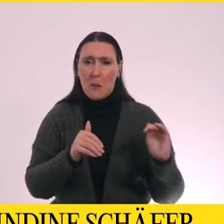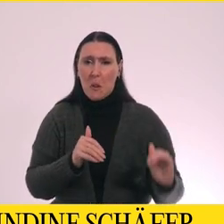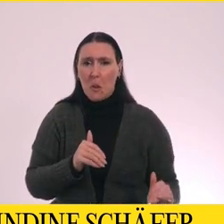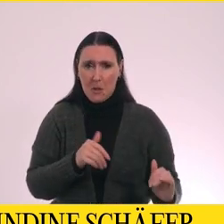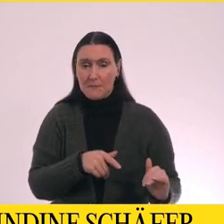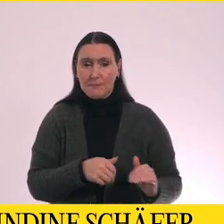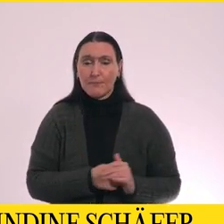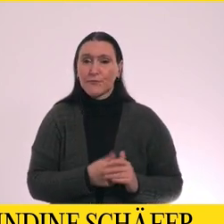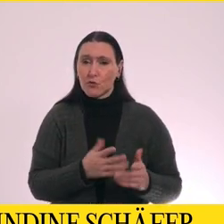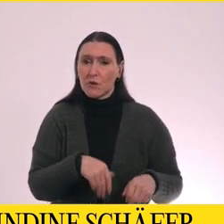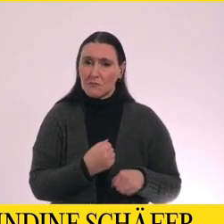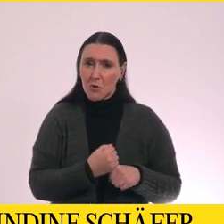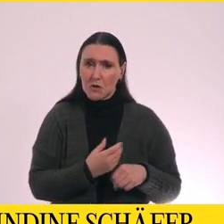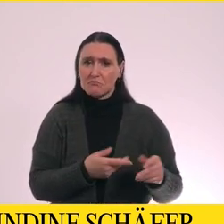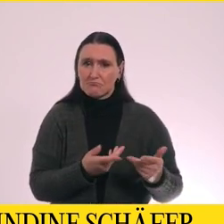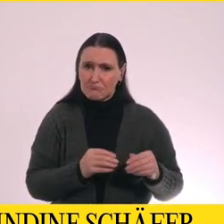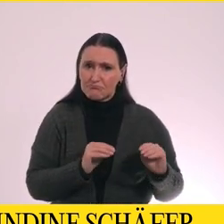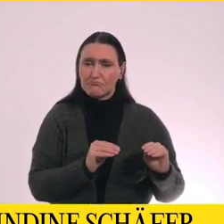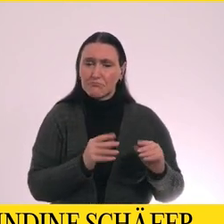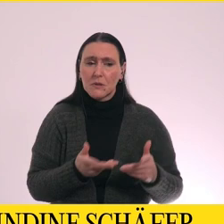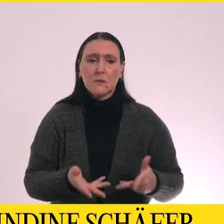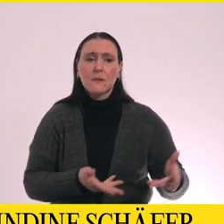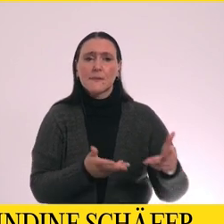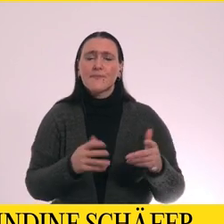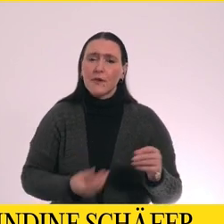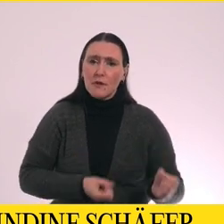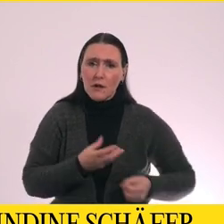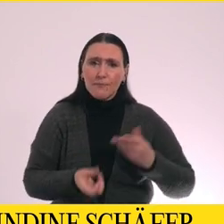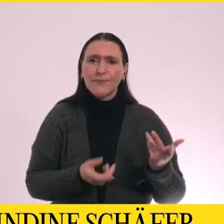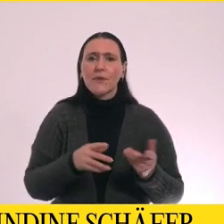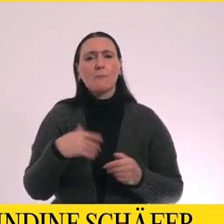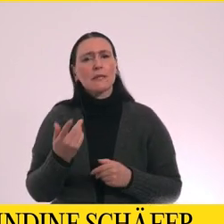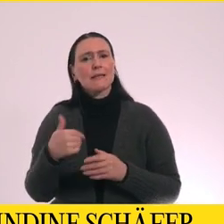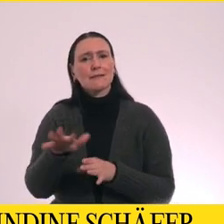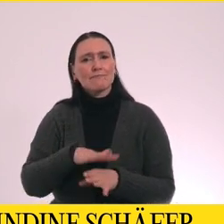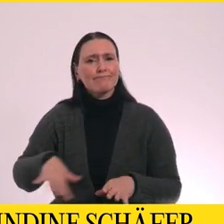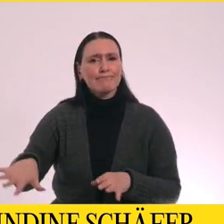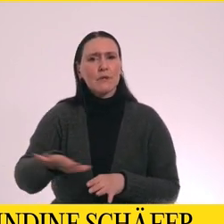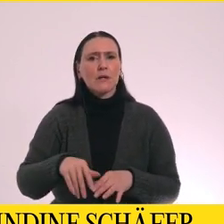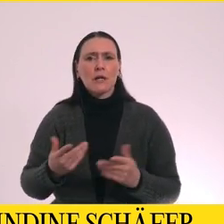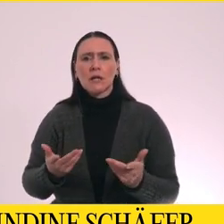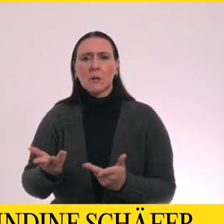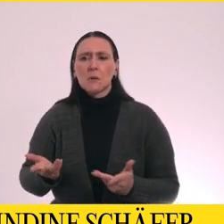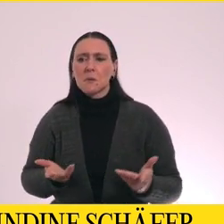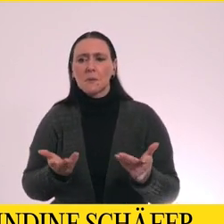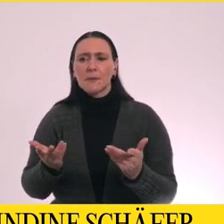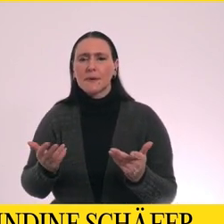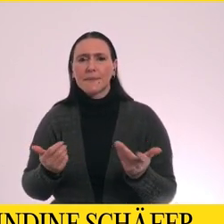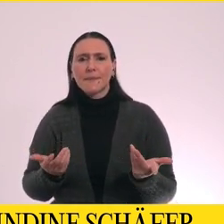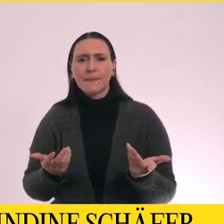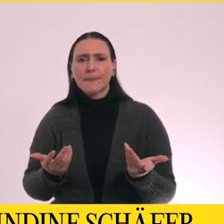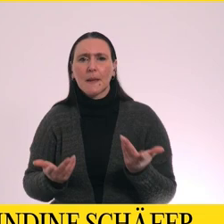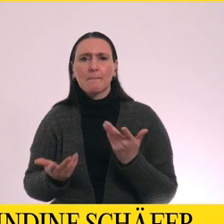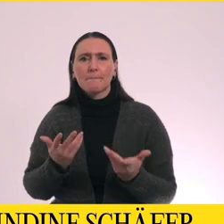people to get to know us. And I think like creating the environment that people can be free in,